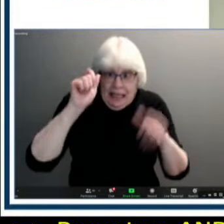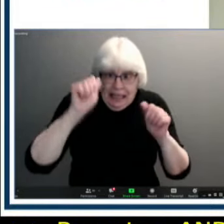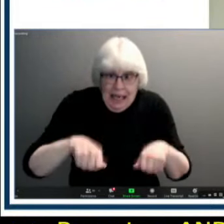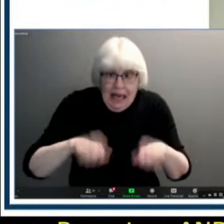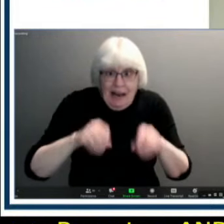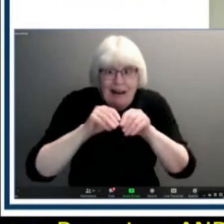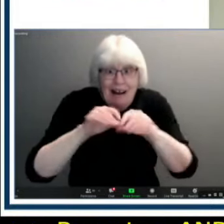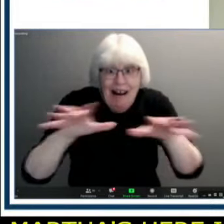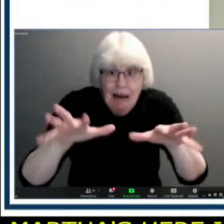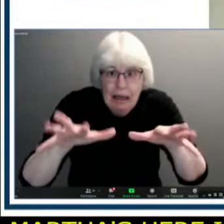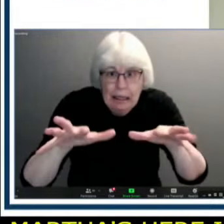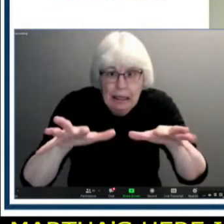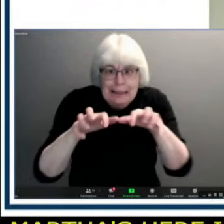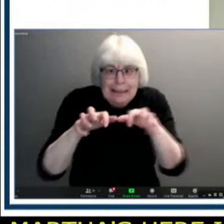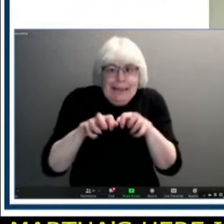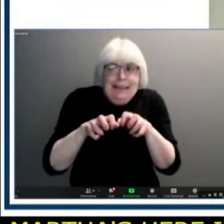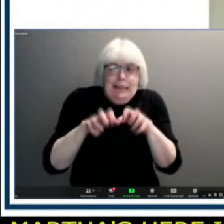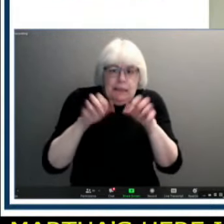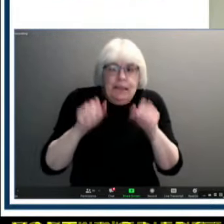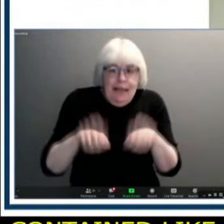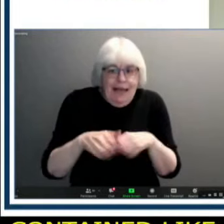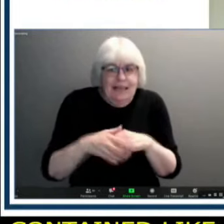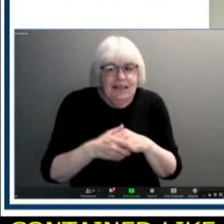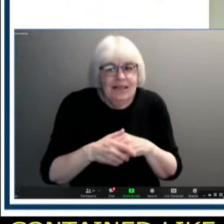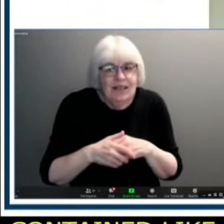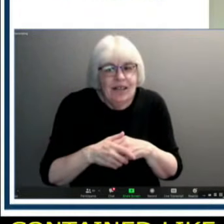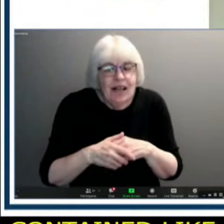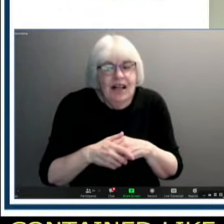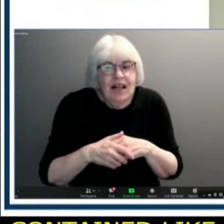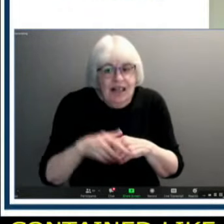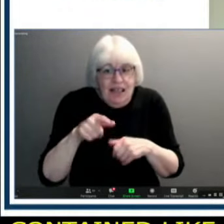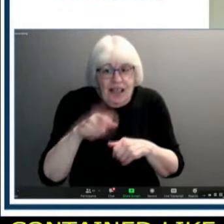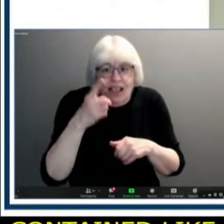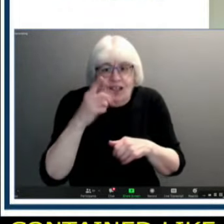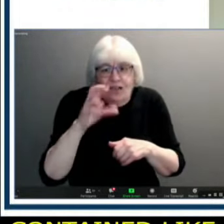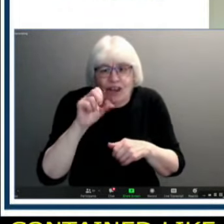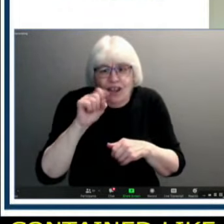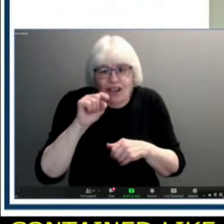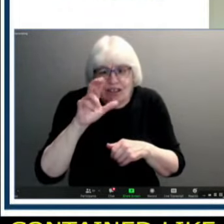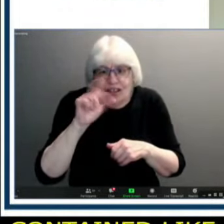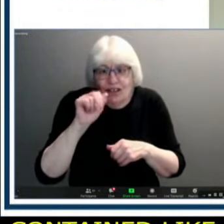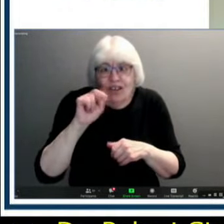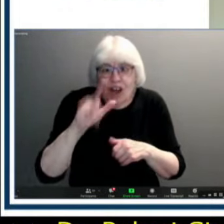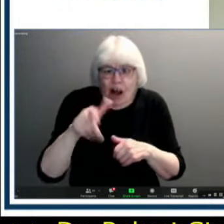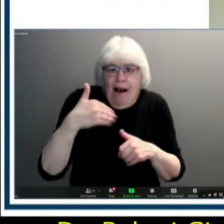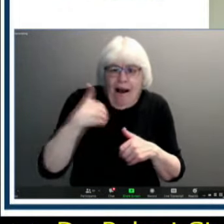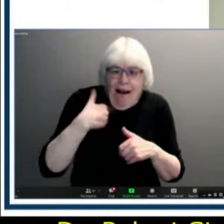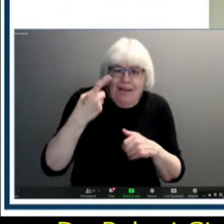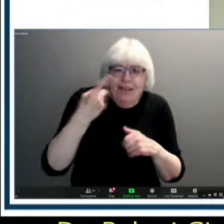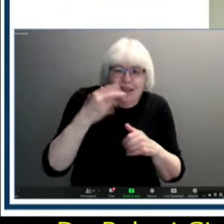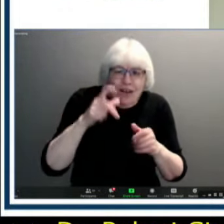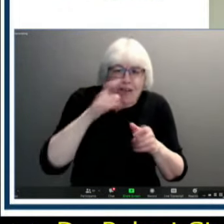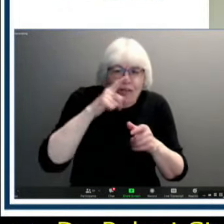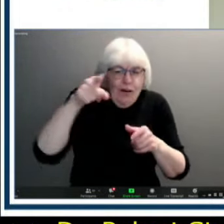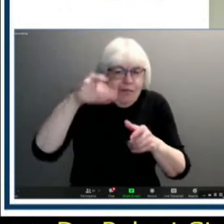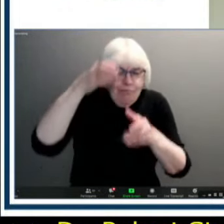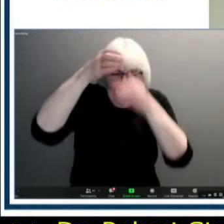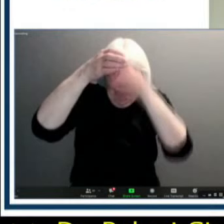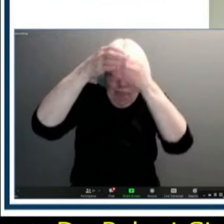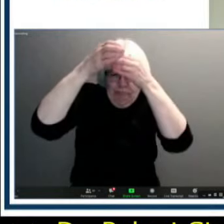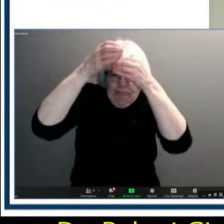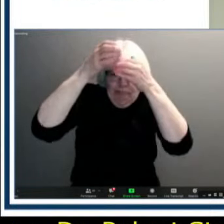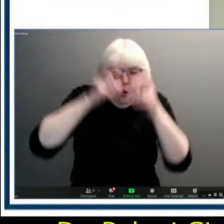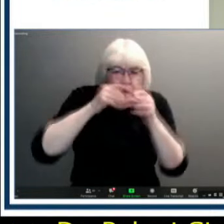very knowledgeable and expert infection control practitioners working in our health system, so within the health authority. So they will be,